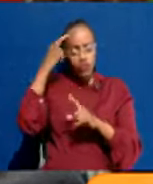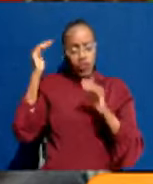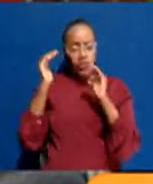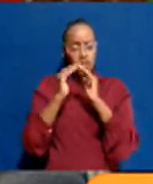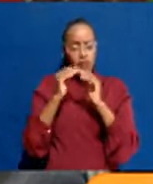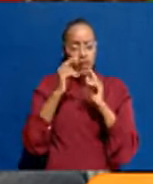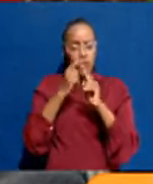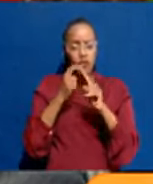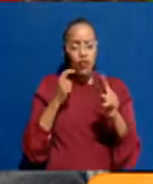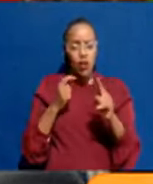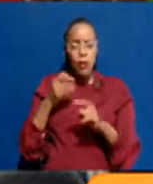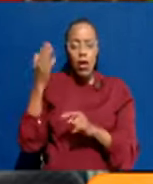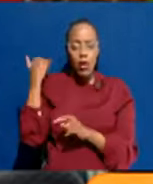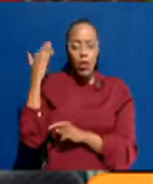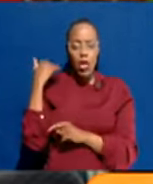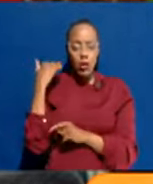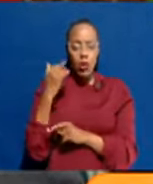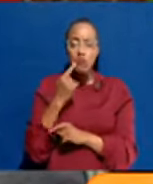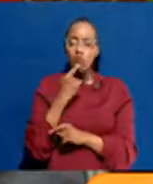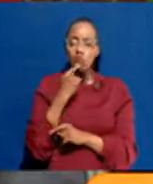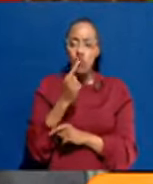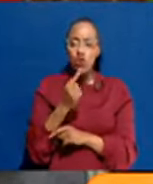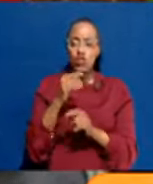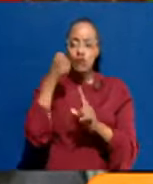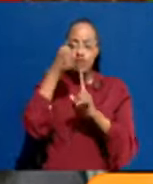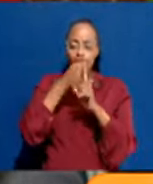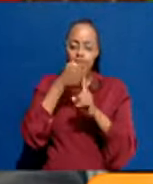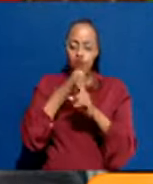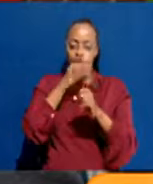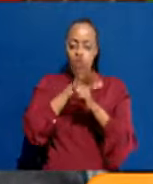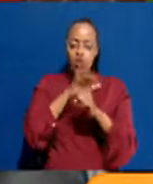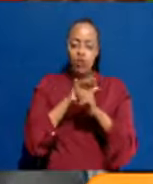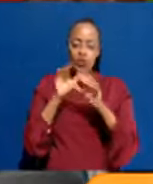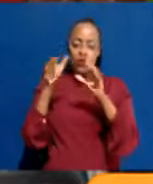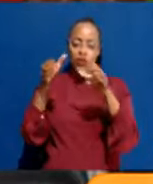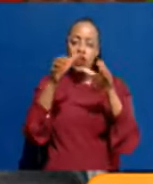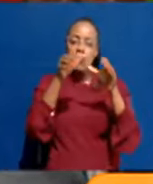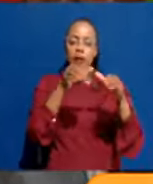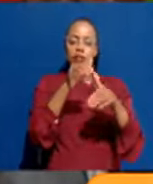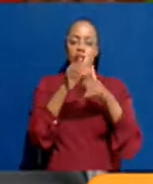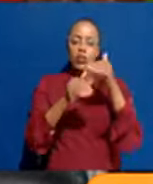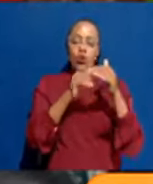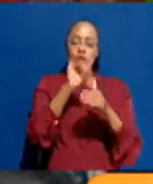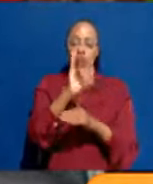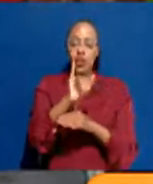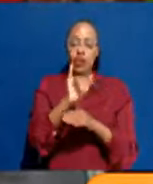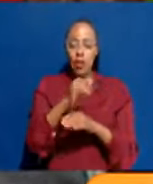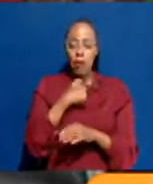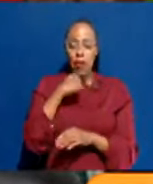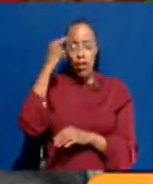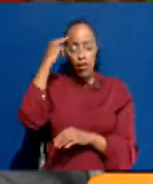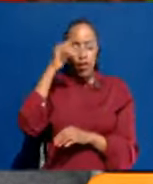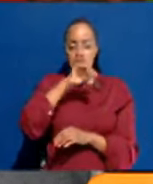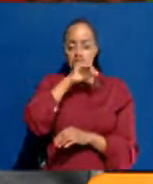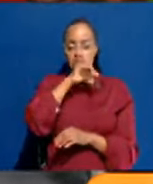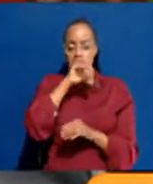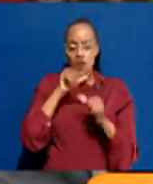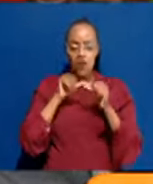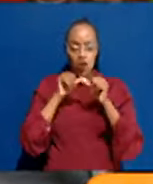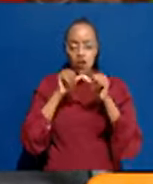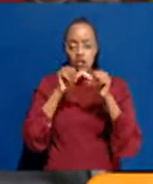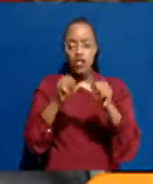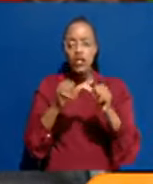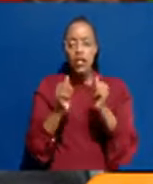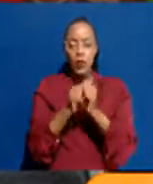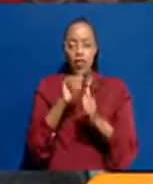from the woody days of Moi, fight for multi-party, whatnot. I think Raila has been very consistent